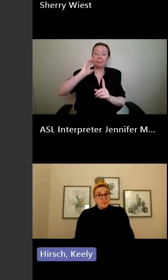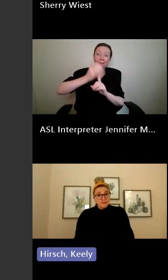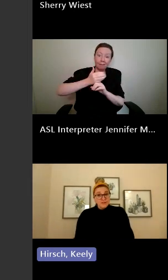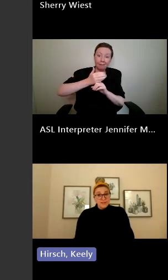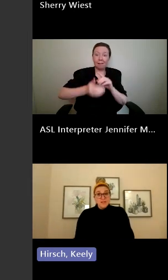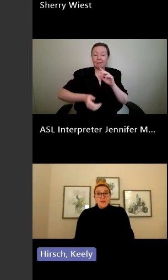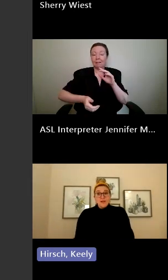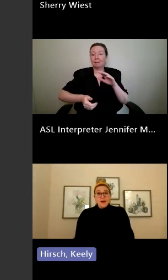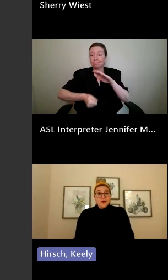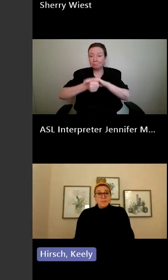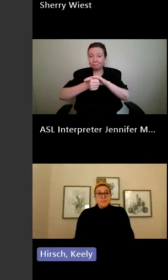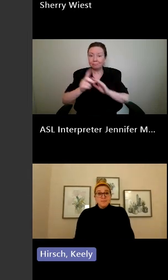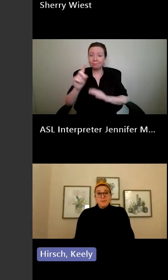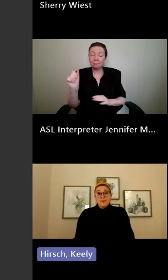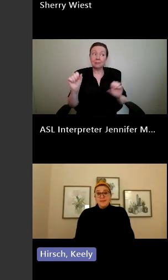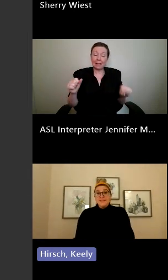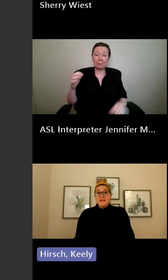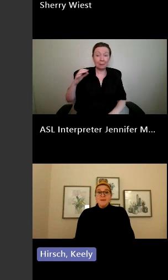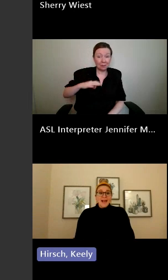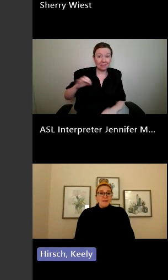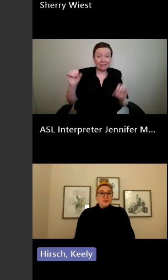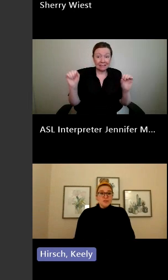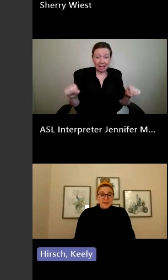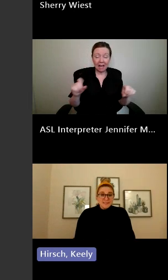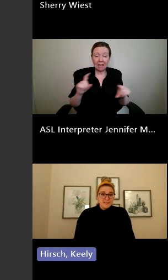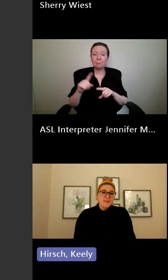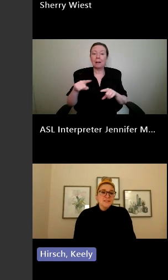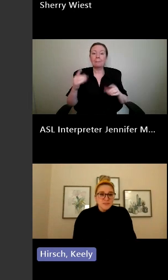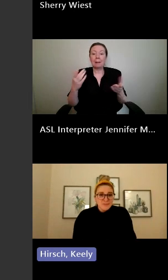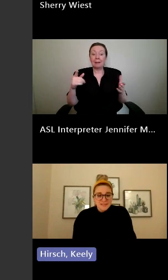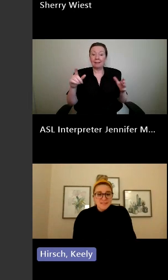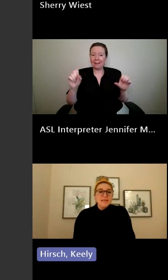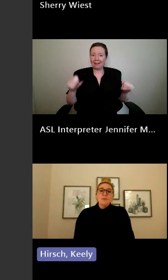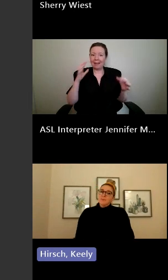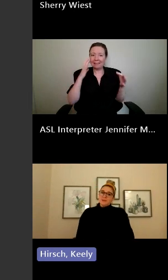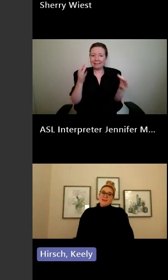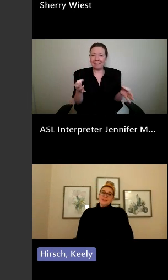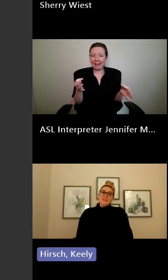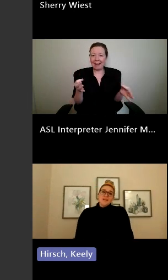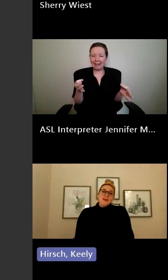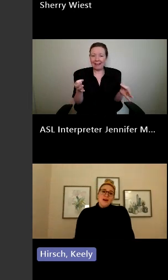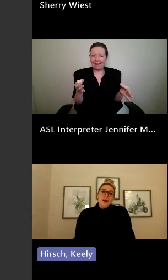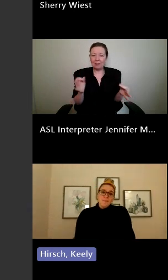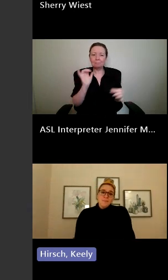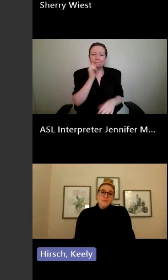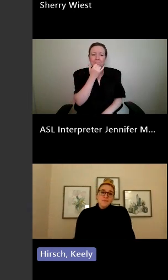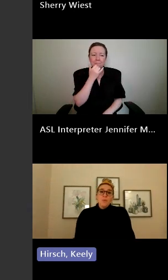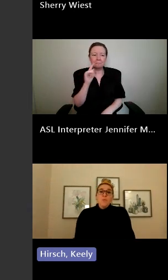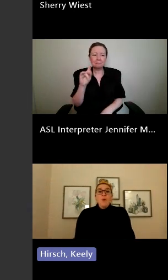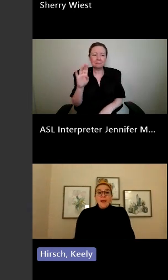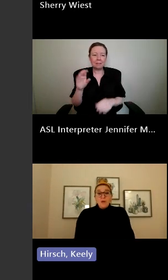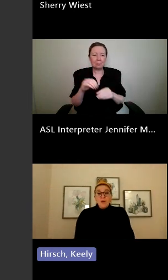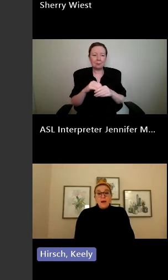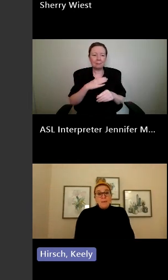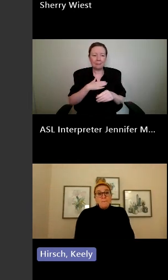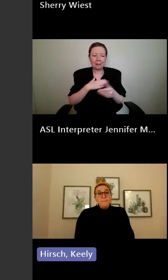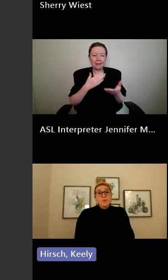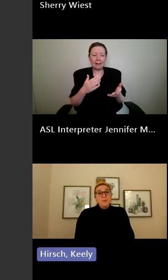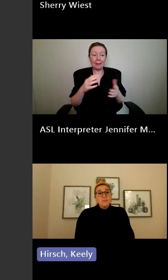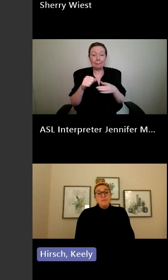be a privilege, they might have a choice. Oh, excuse me, there's a typo on my page. So